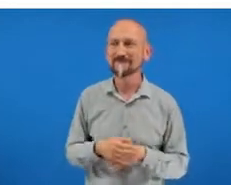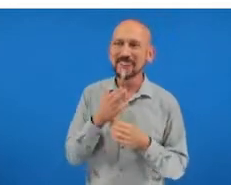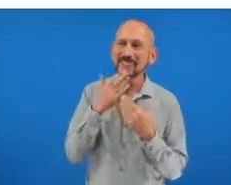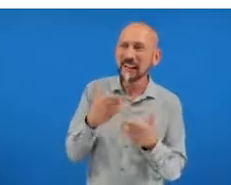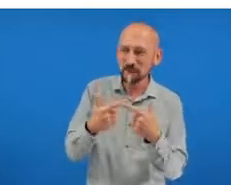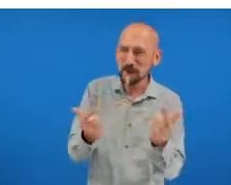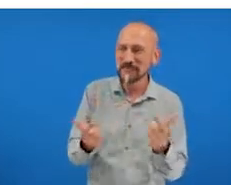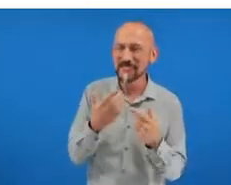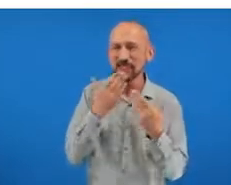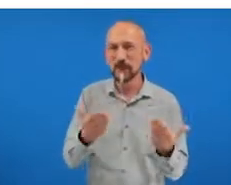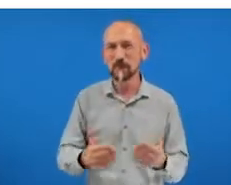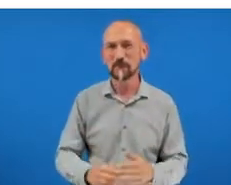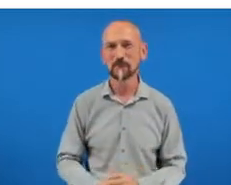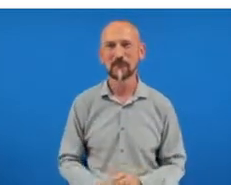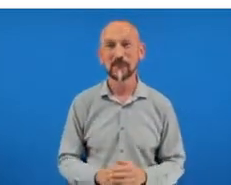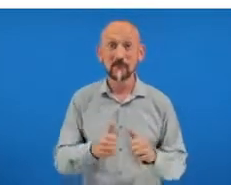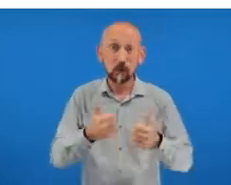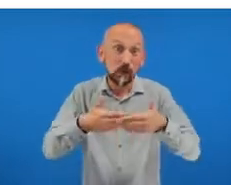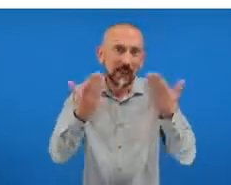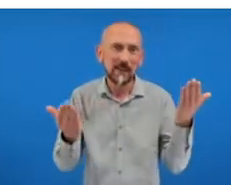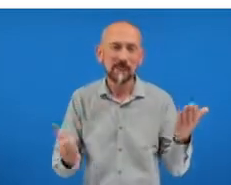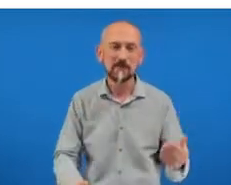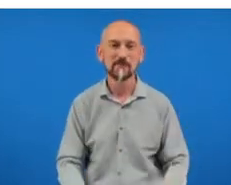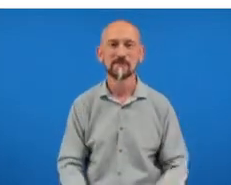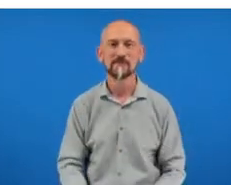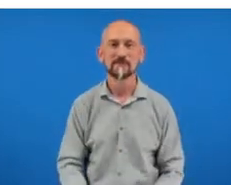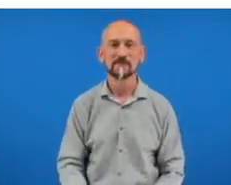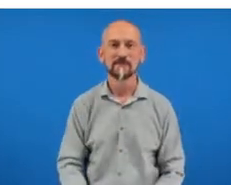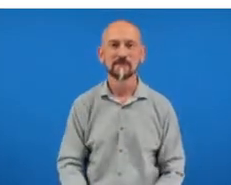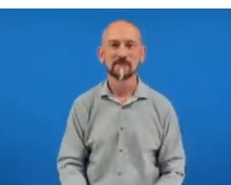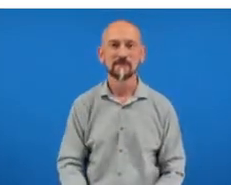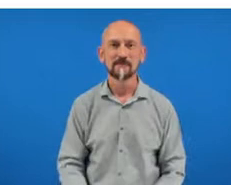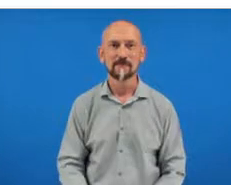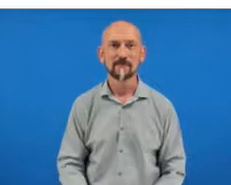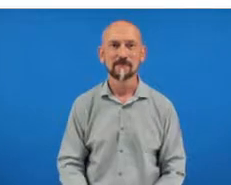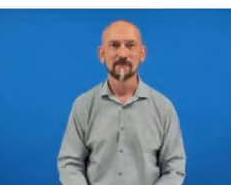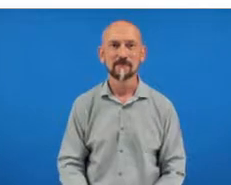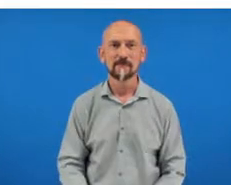you. Have a great day. Thank you.